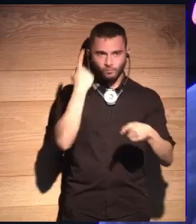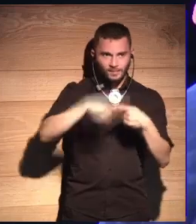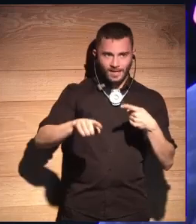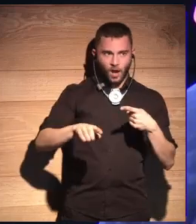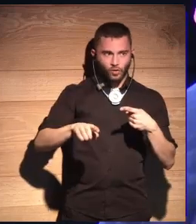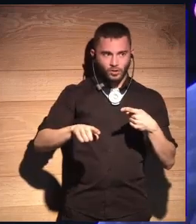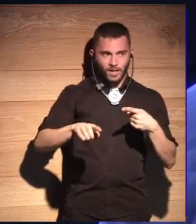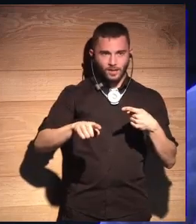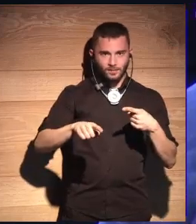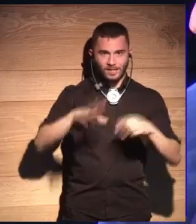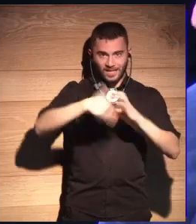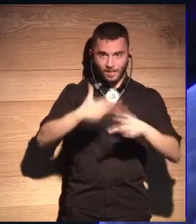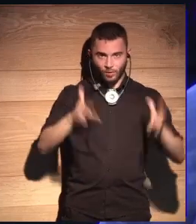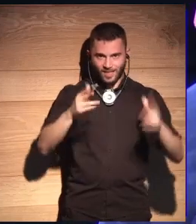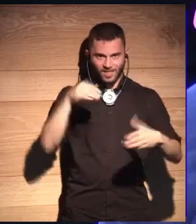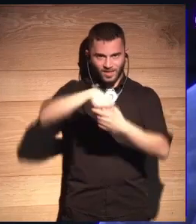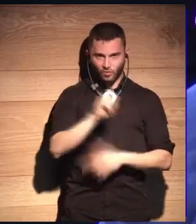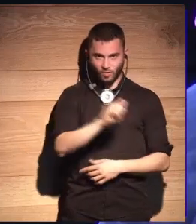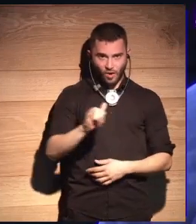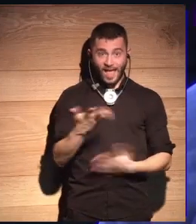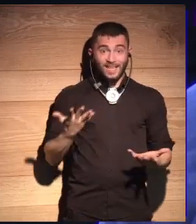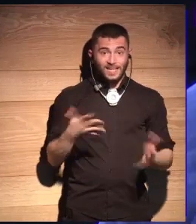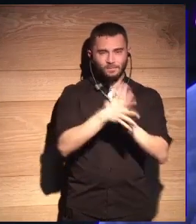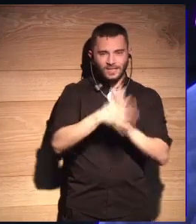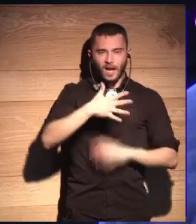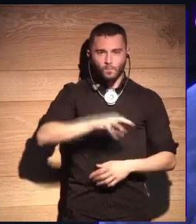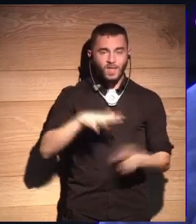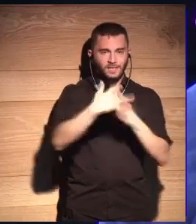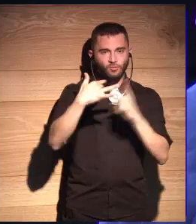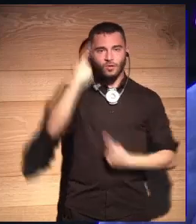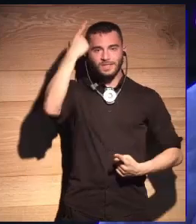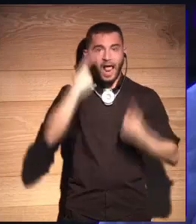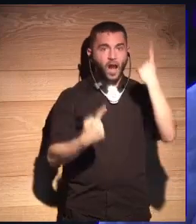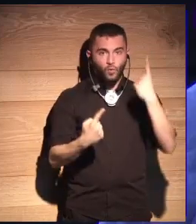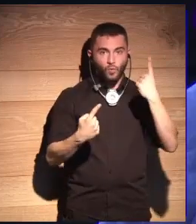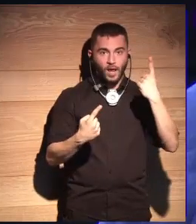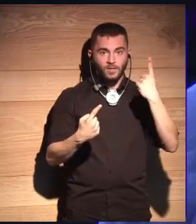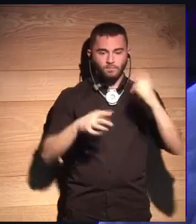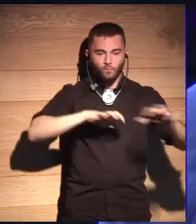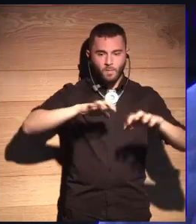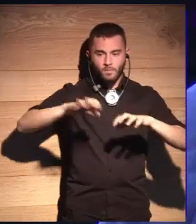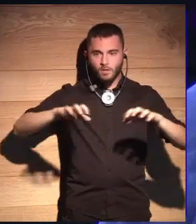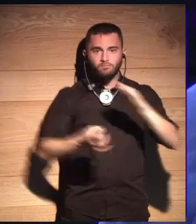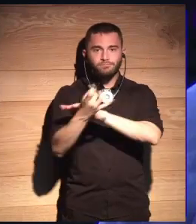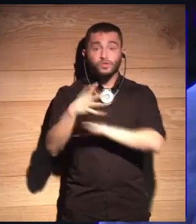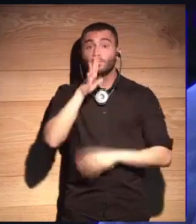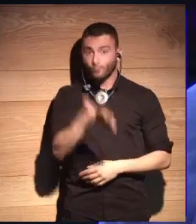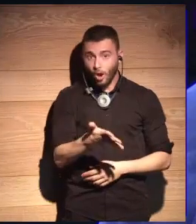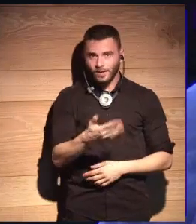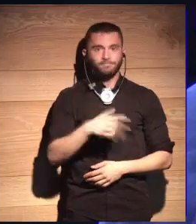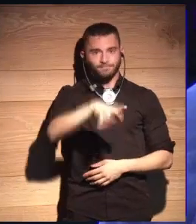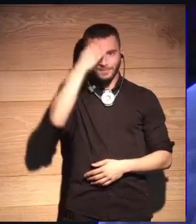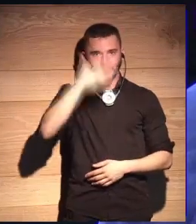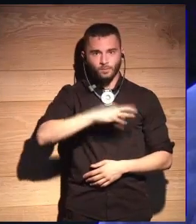are similar to me, whether we resemble each other. And that explains sometimes that we see a boom